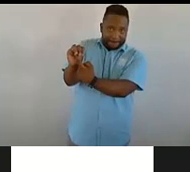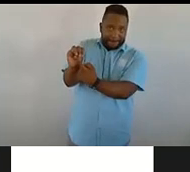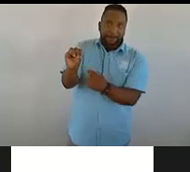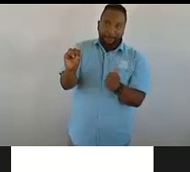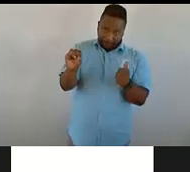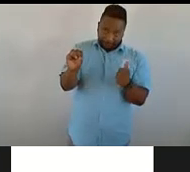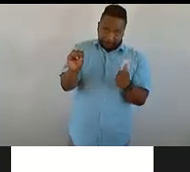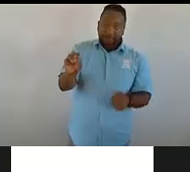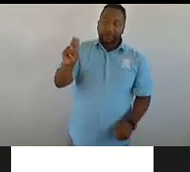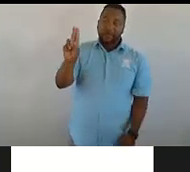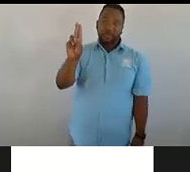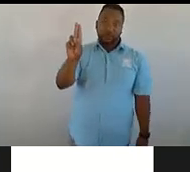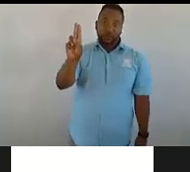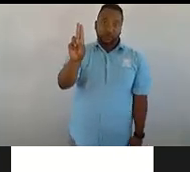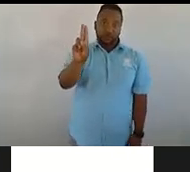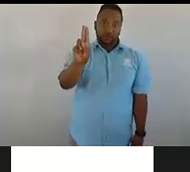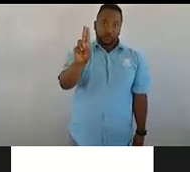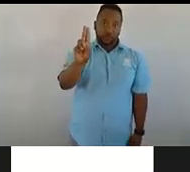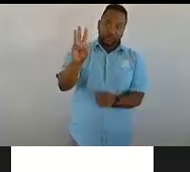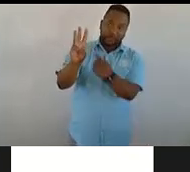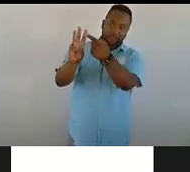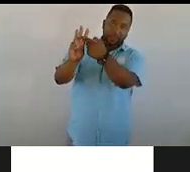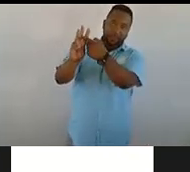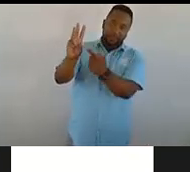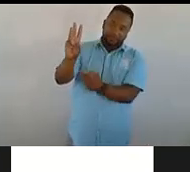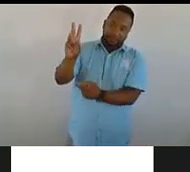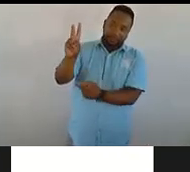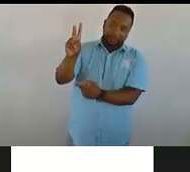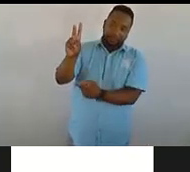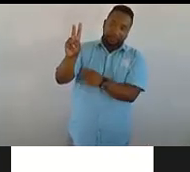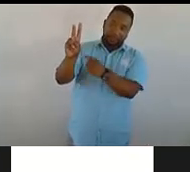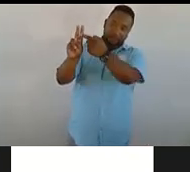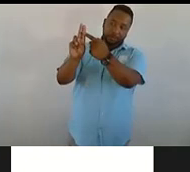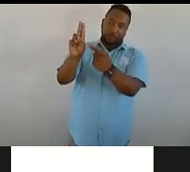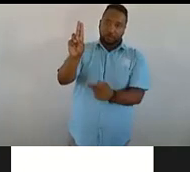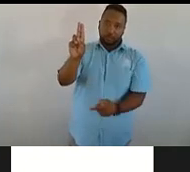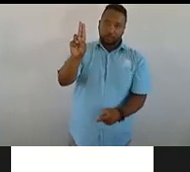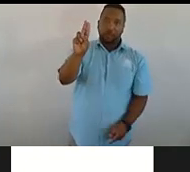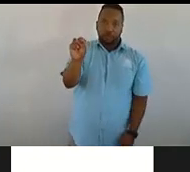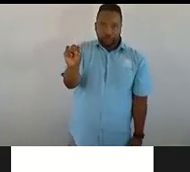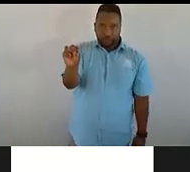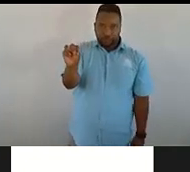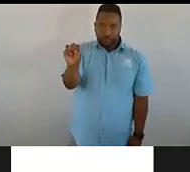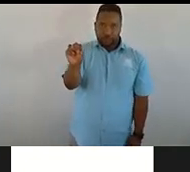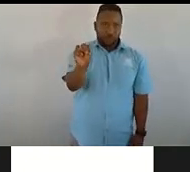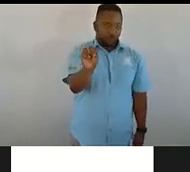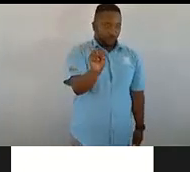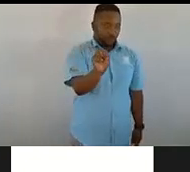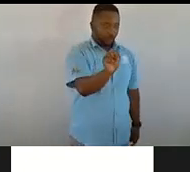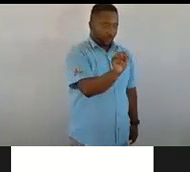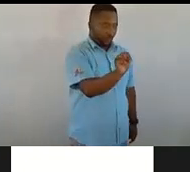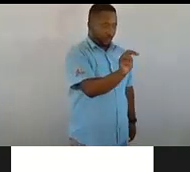important to see that 3 fingers are lifted up. So now with the N, it's only